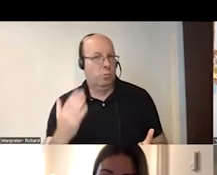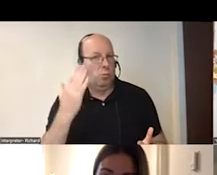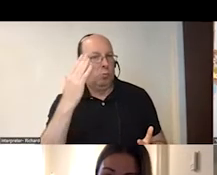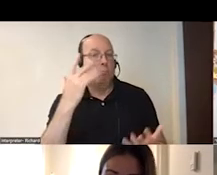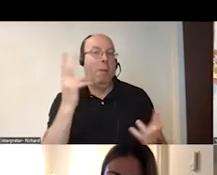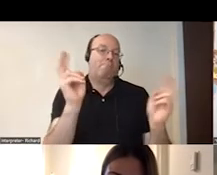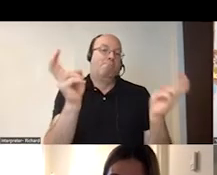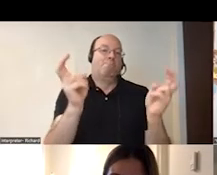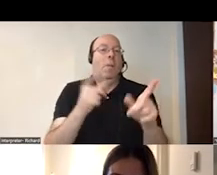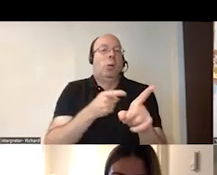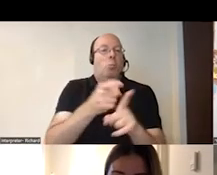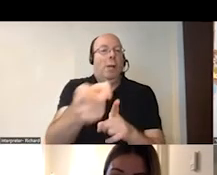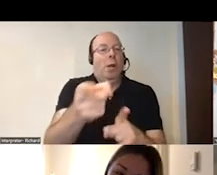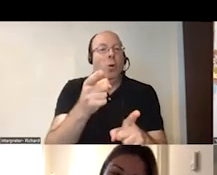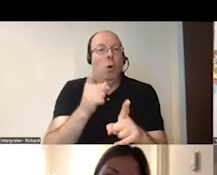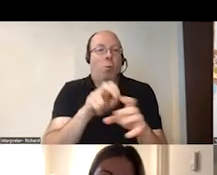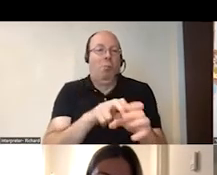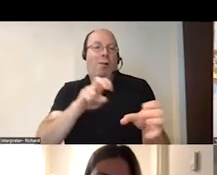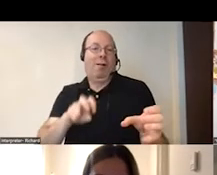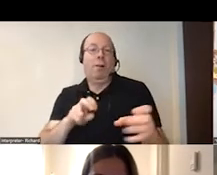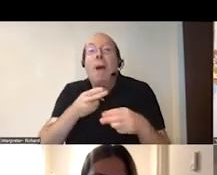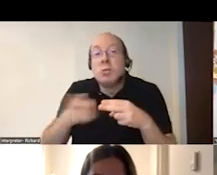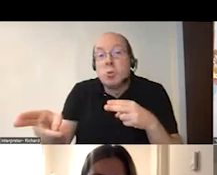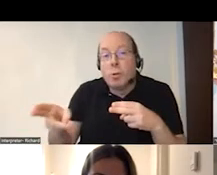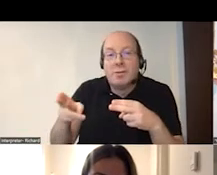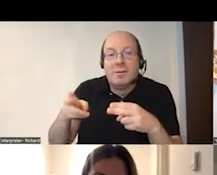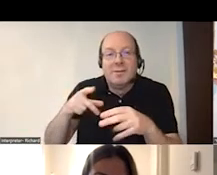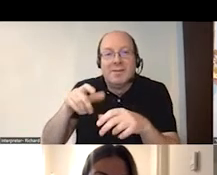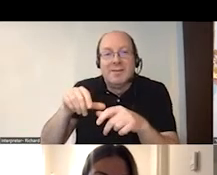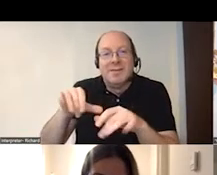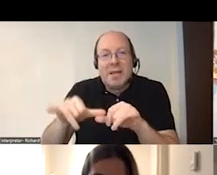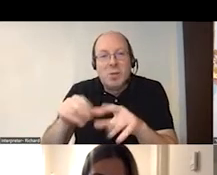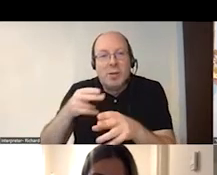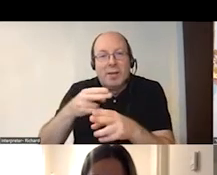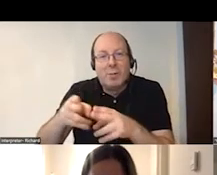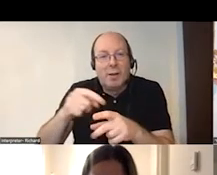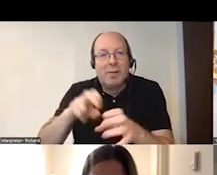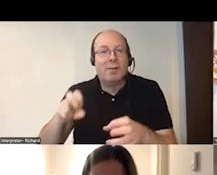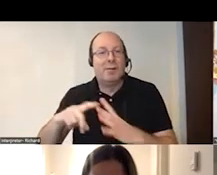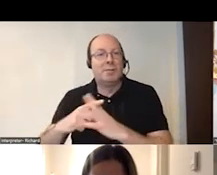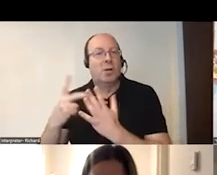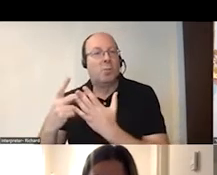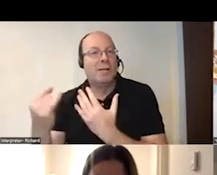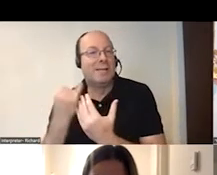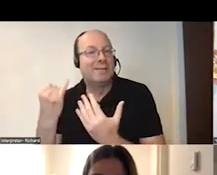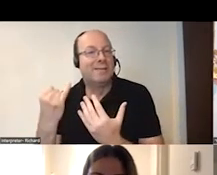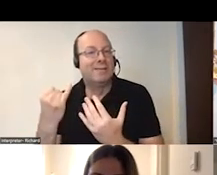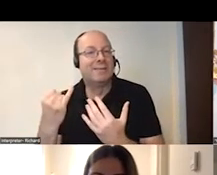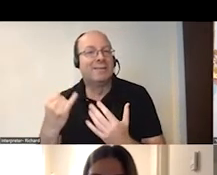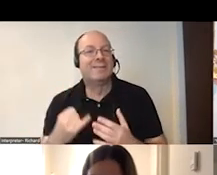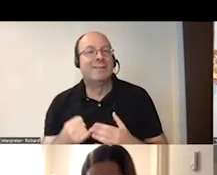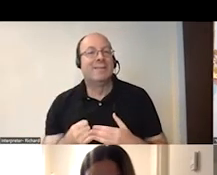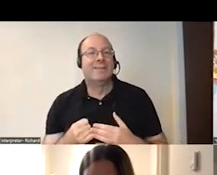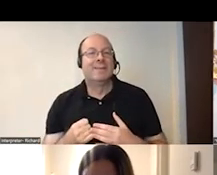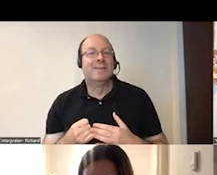retire from my career, my short career as an engineer, and start this project. And then, you know, I didn't